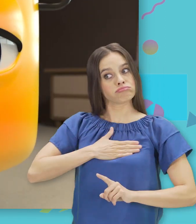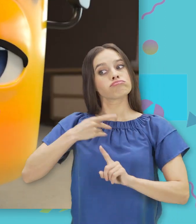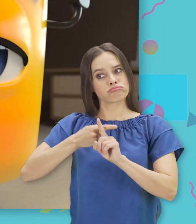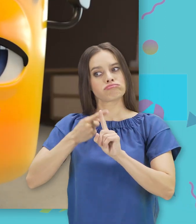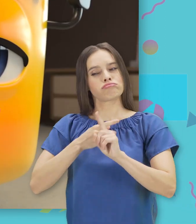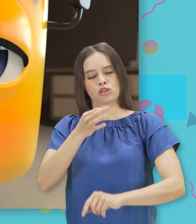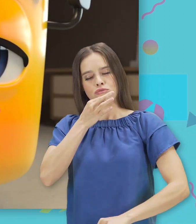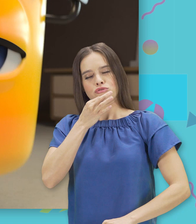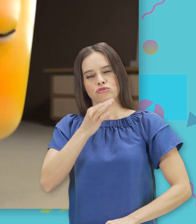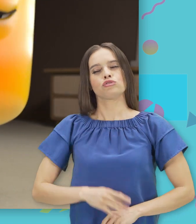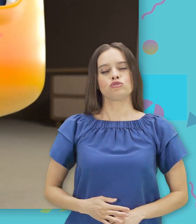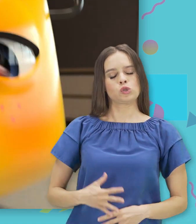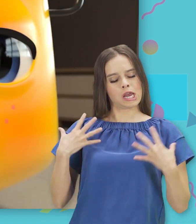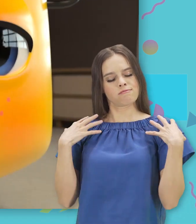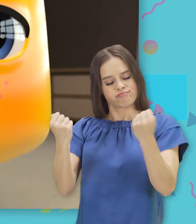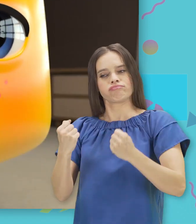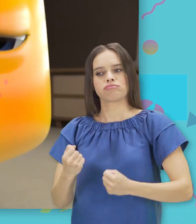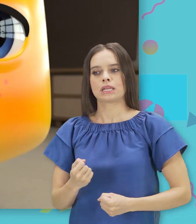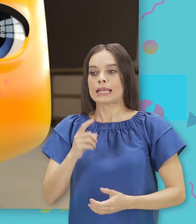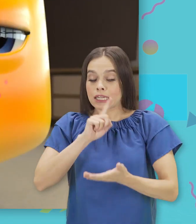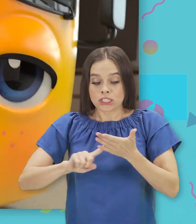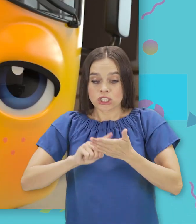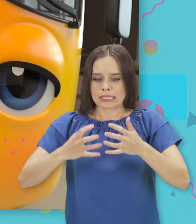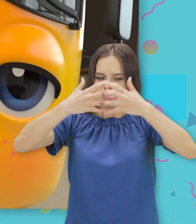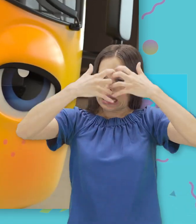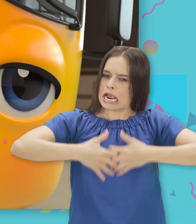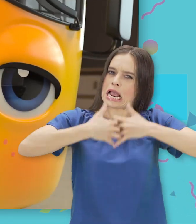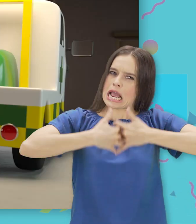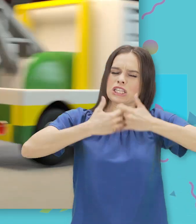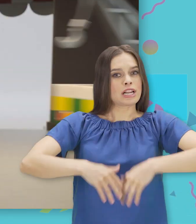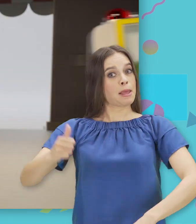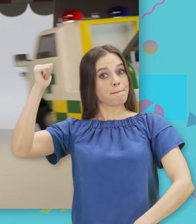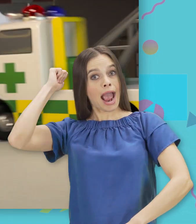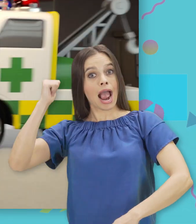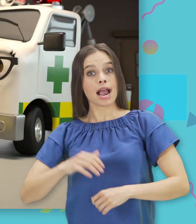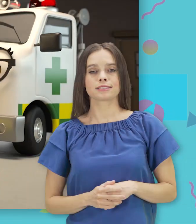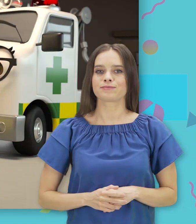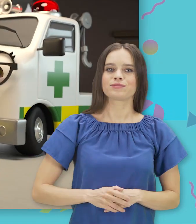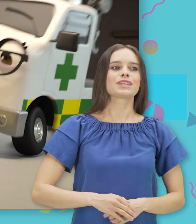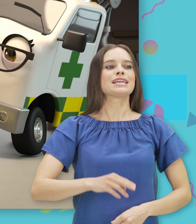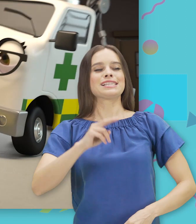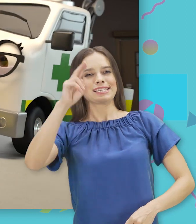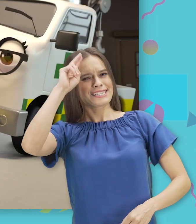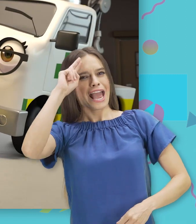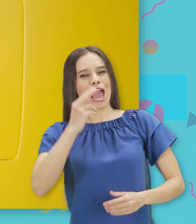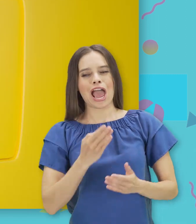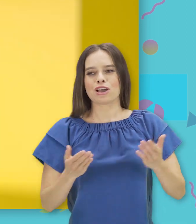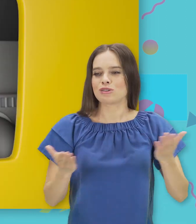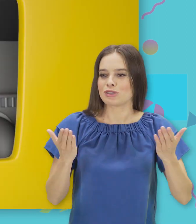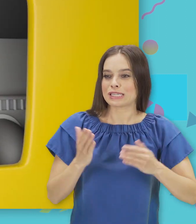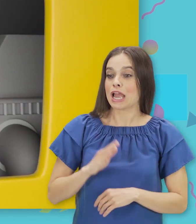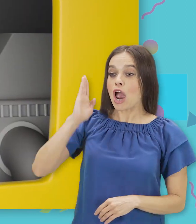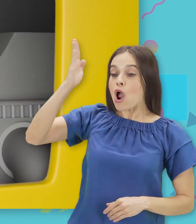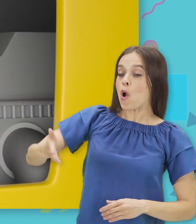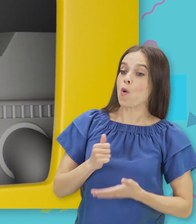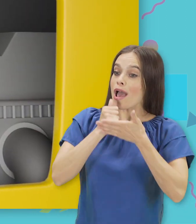Please, we'll soon get you back on track. Let's check the engine at the back. Amber is here, she will help